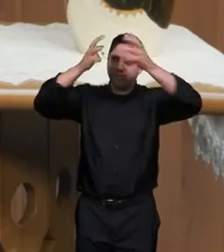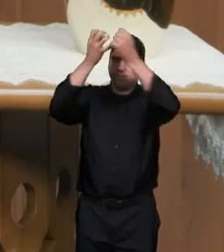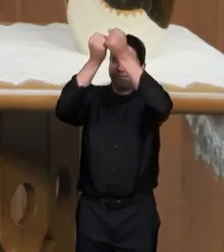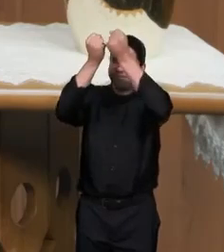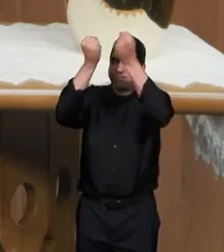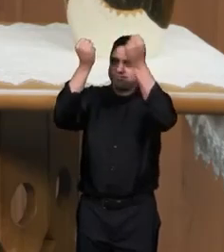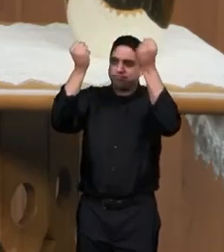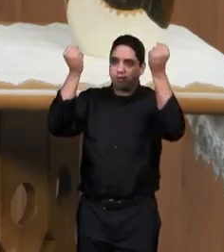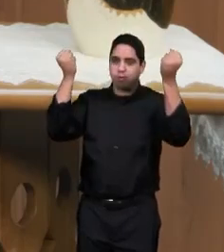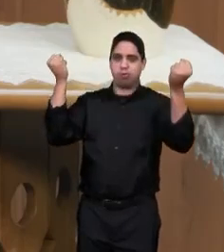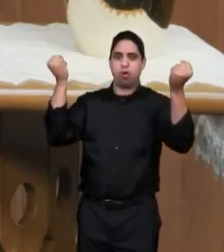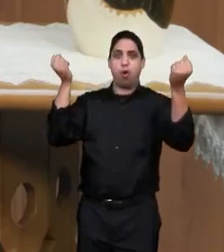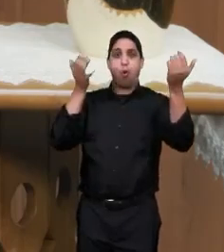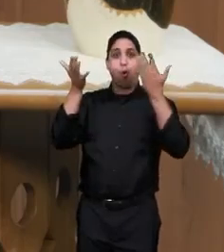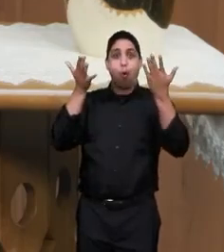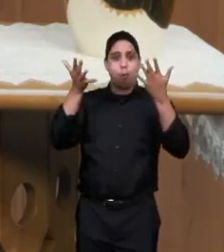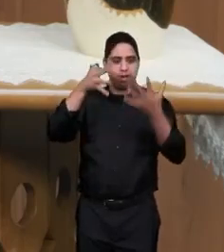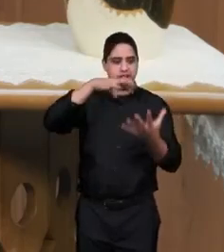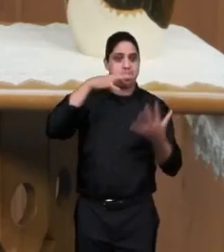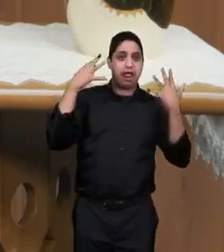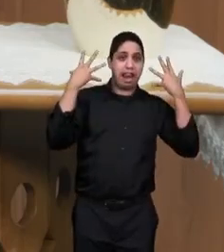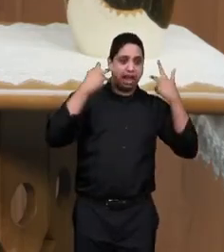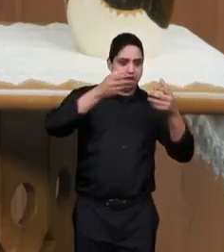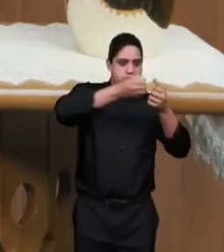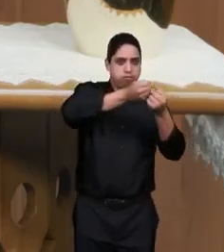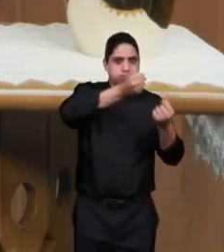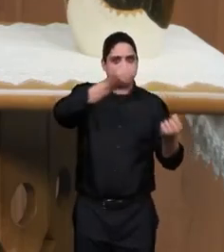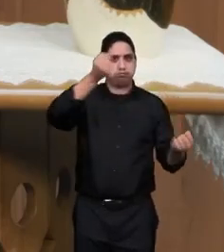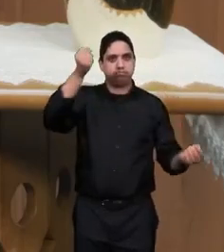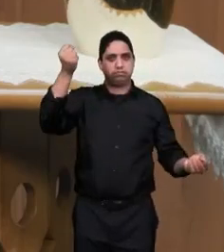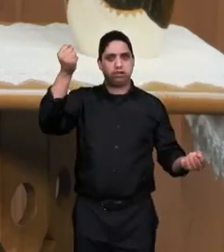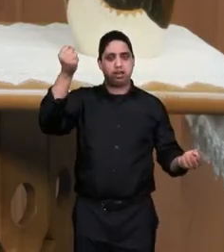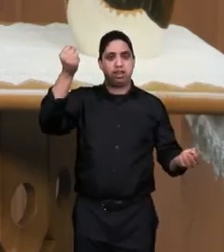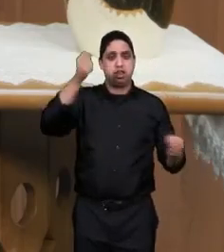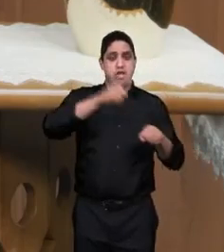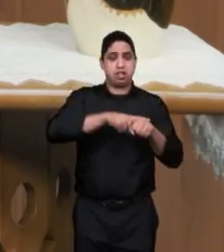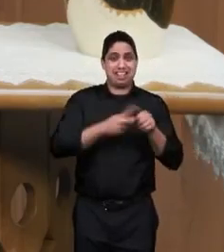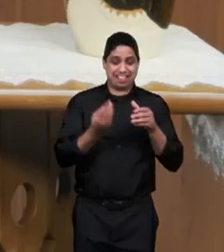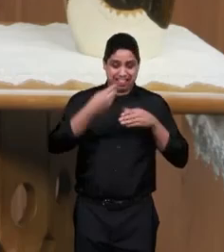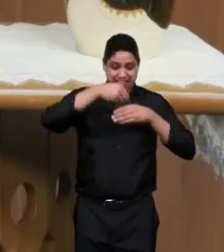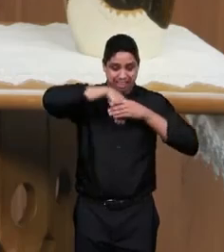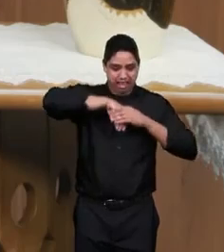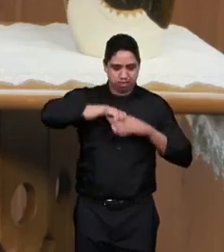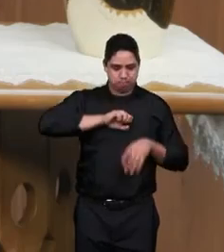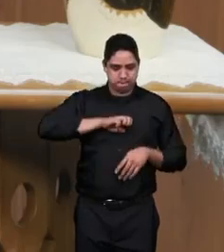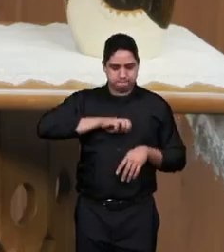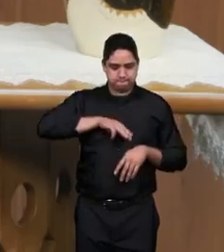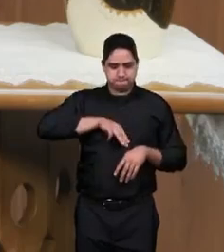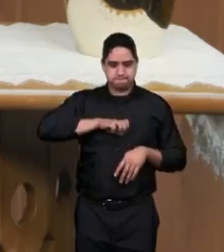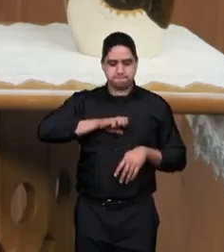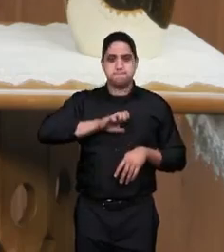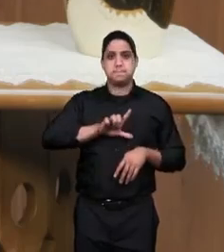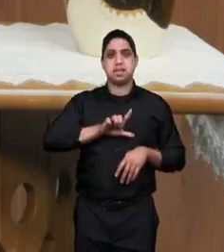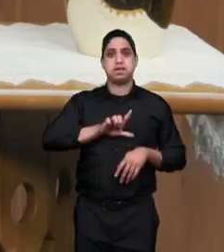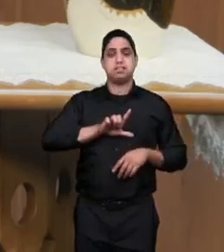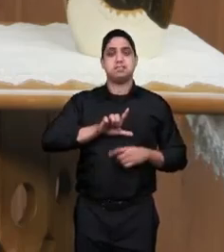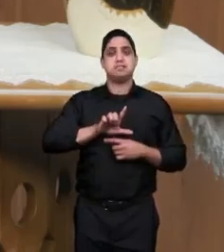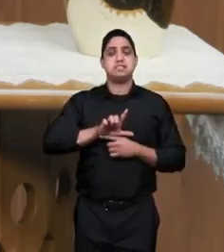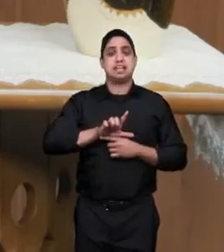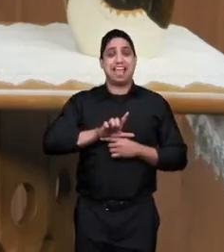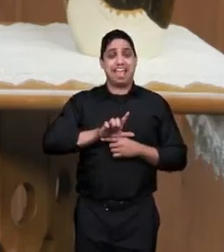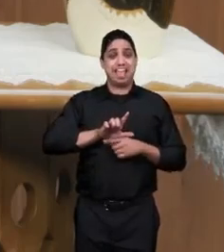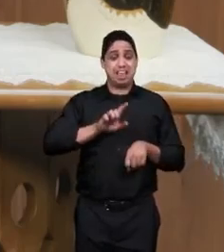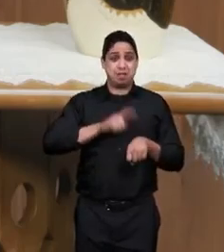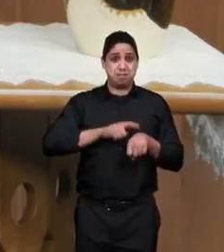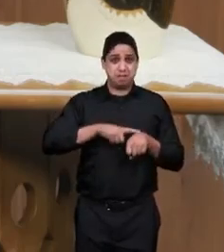veil in the temple was torn from top to bottom, the same way that the lion was torn. And in